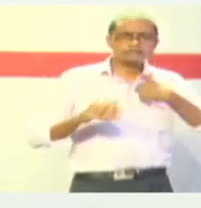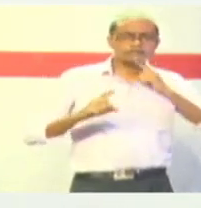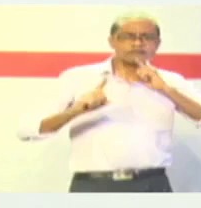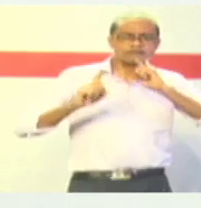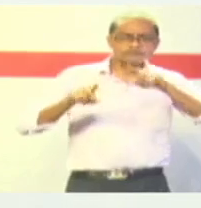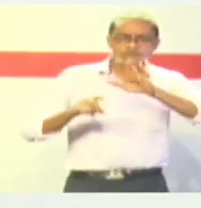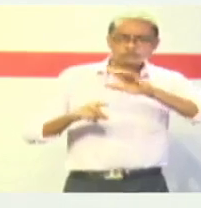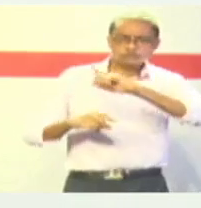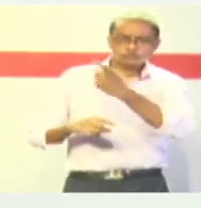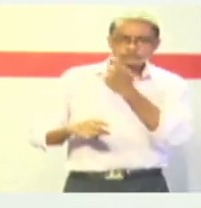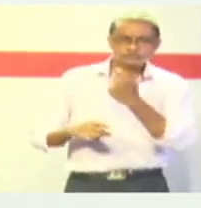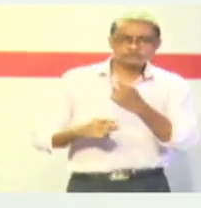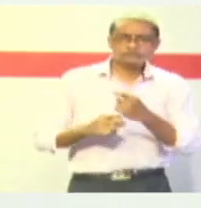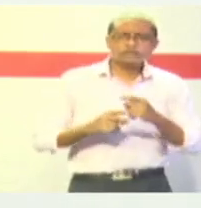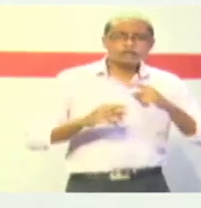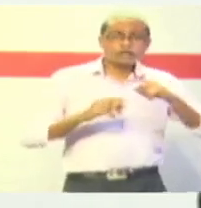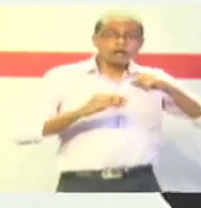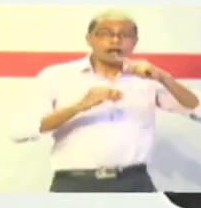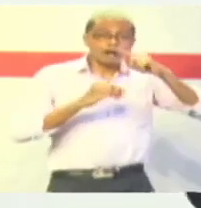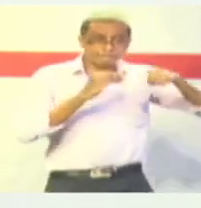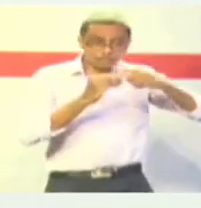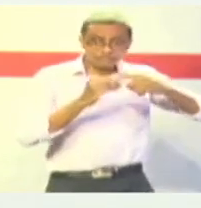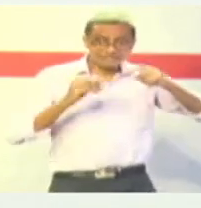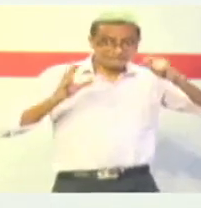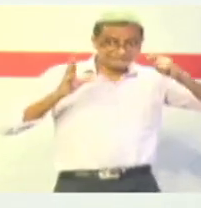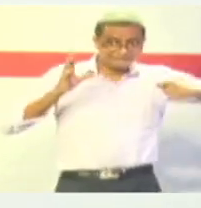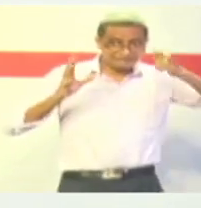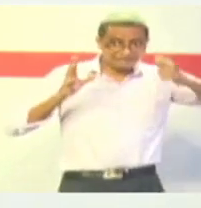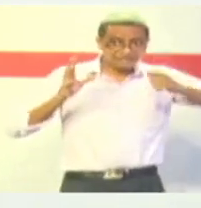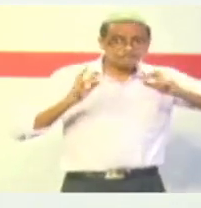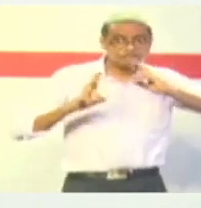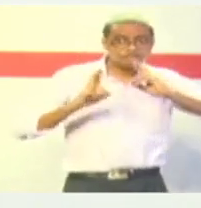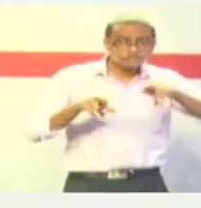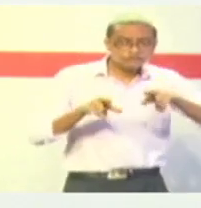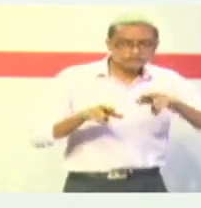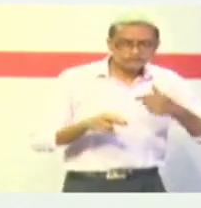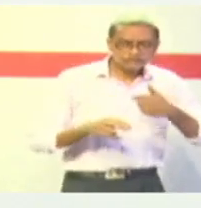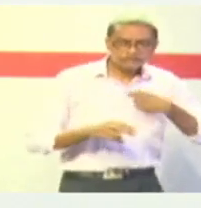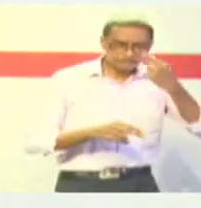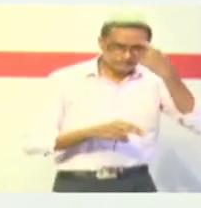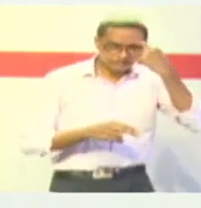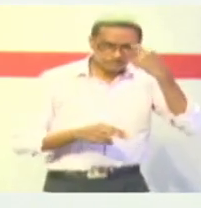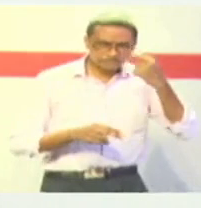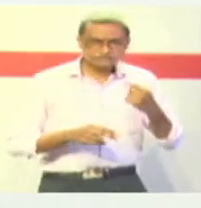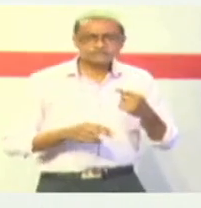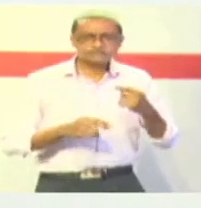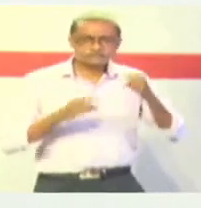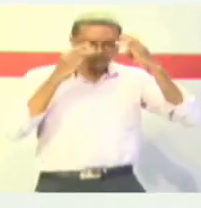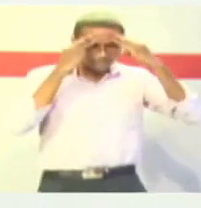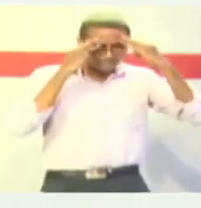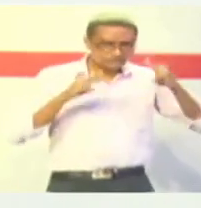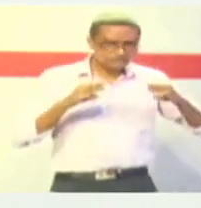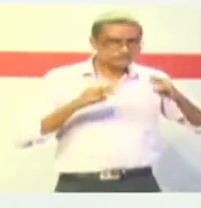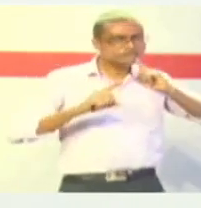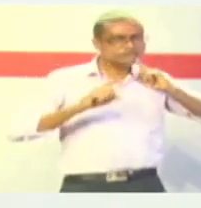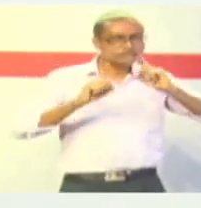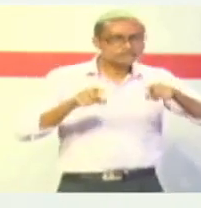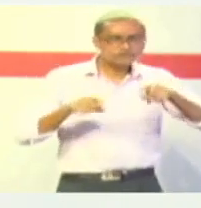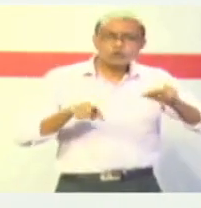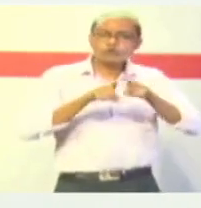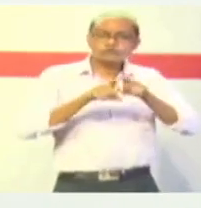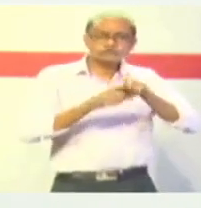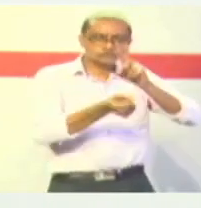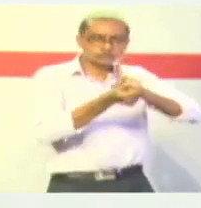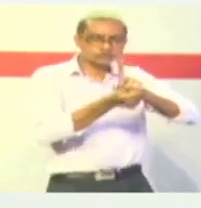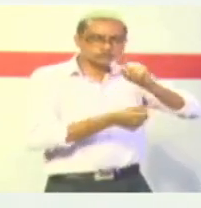deaths. In terms of the media report, I think the Prime Minister and the Honourable Minister would have responded, and Dr. Trotman, on